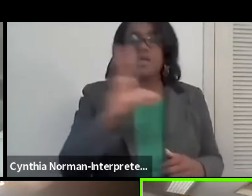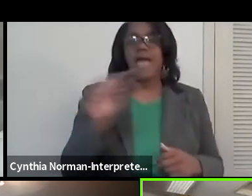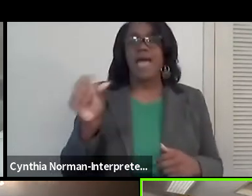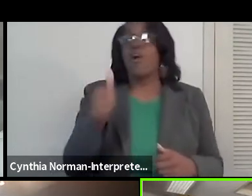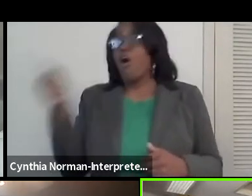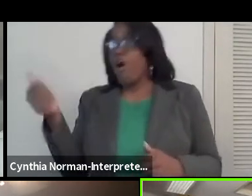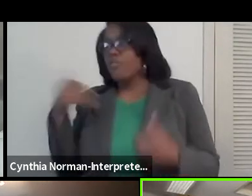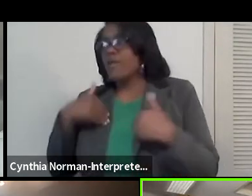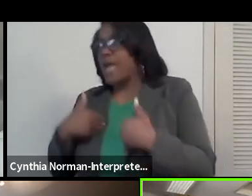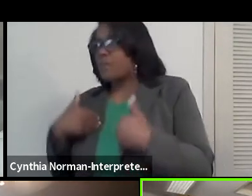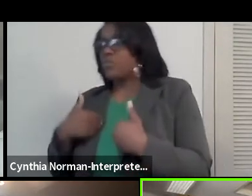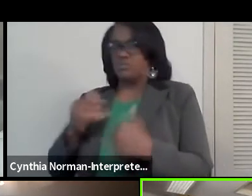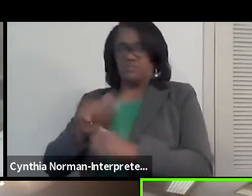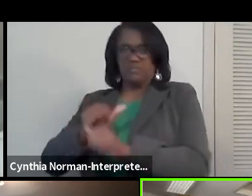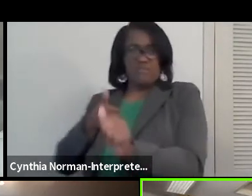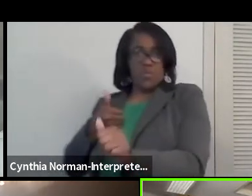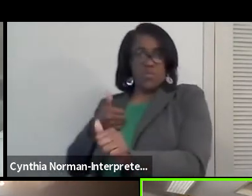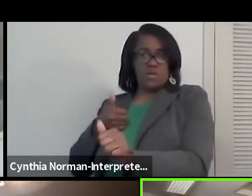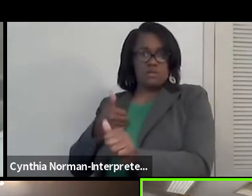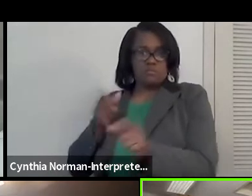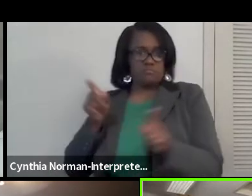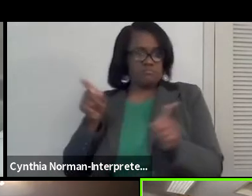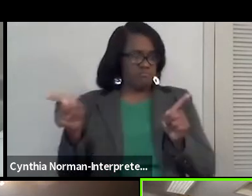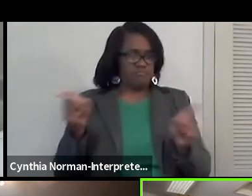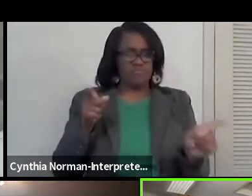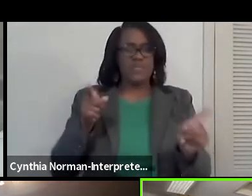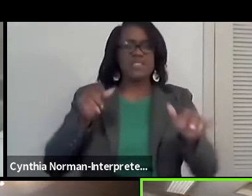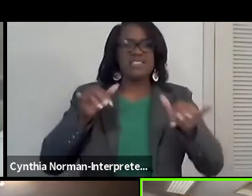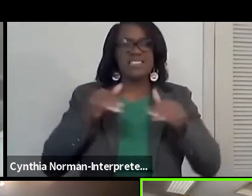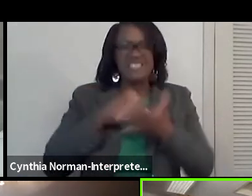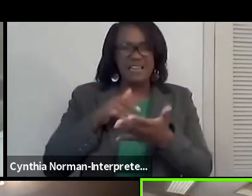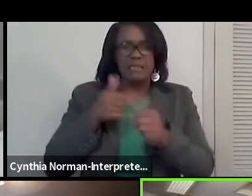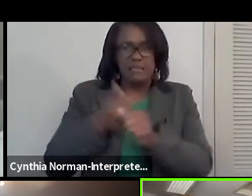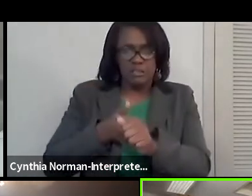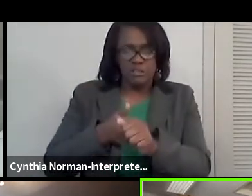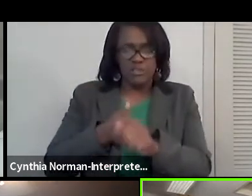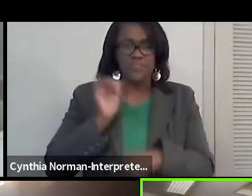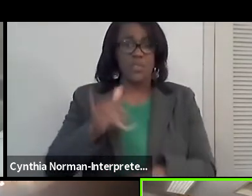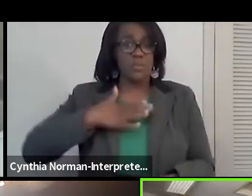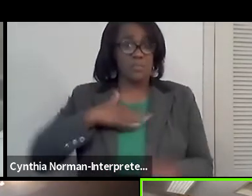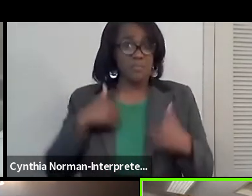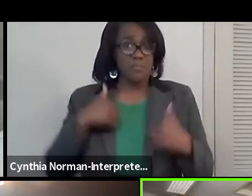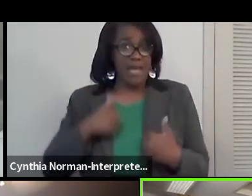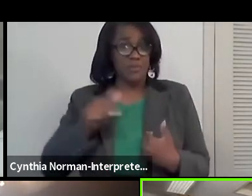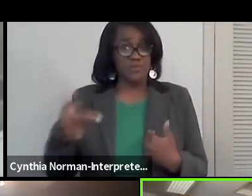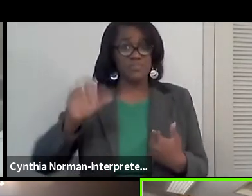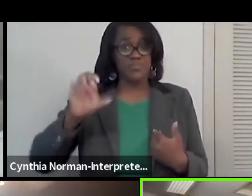carnivores. So those are my mammals. Let's go to Christine.